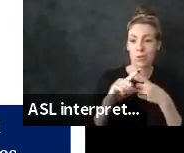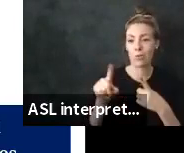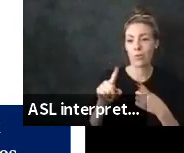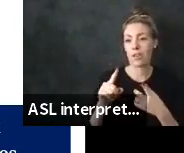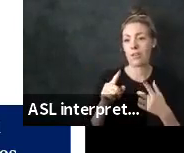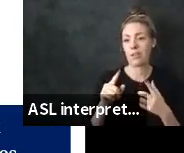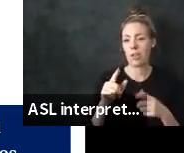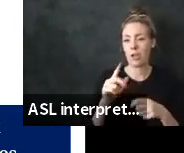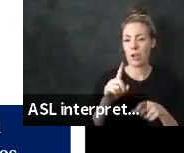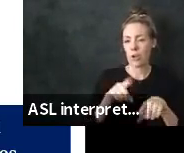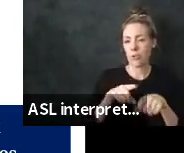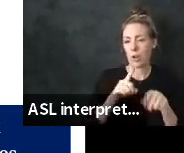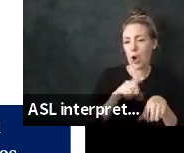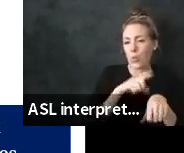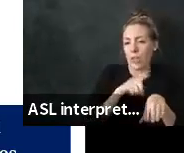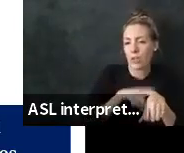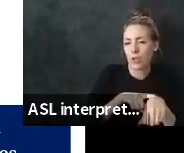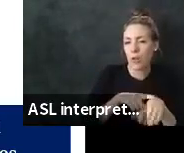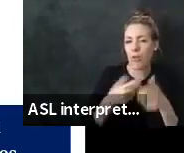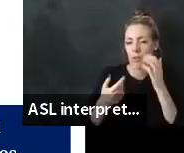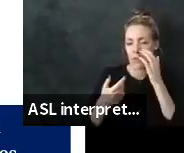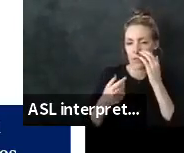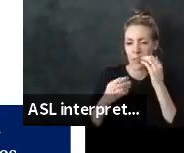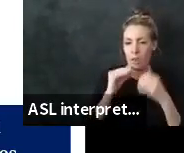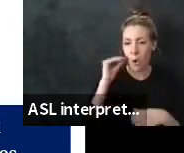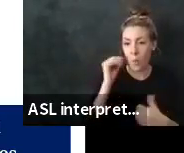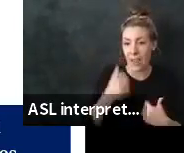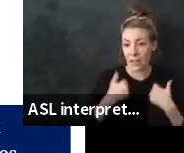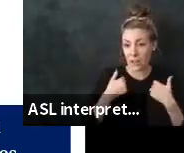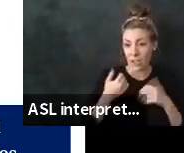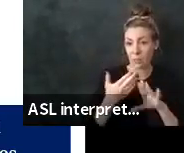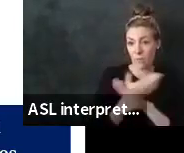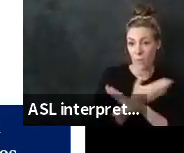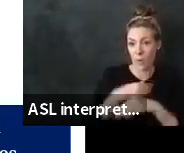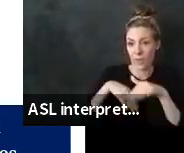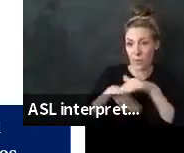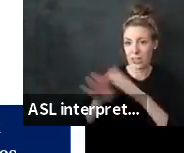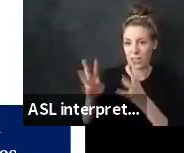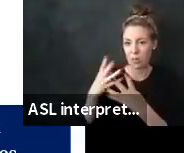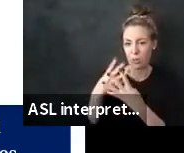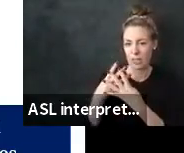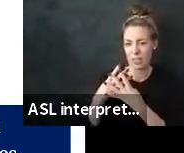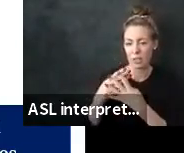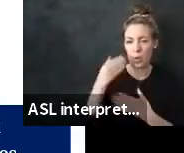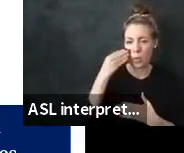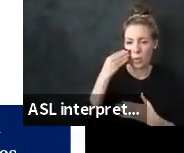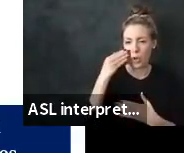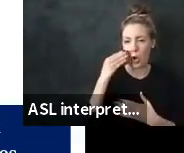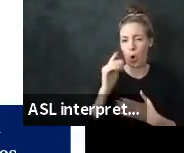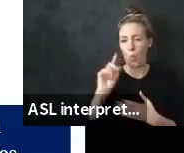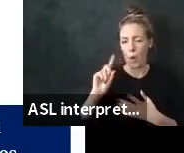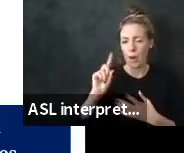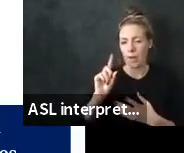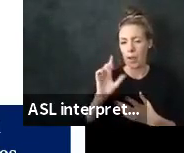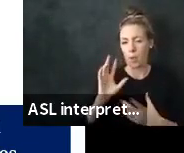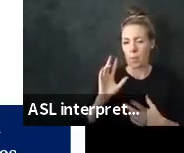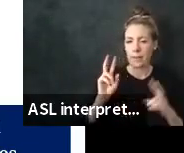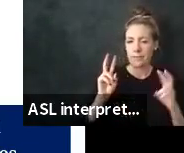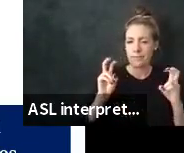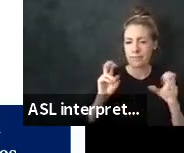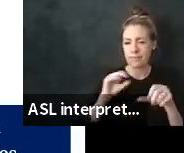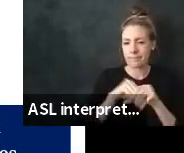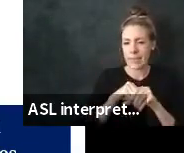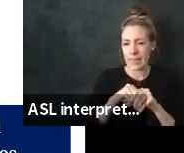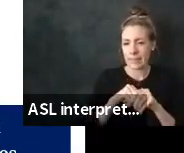When drawing, we also must follow the Federal Voting Rights Act. So there can be, maps can't be drawn in a way that would dilute the voting strength